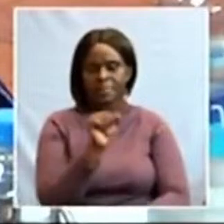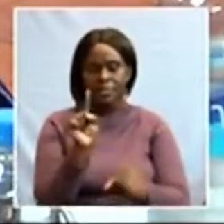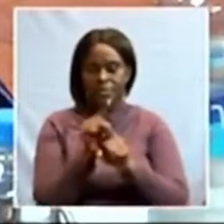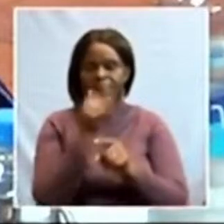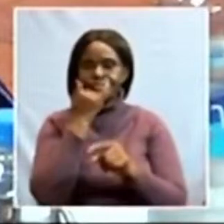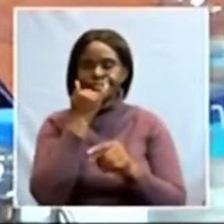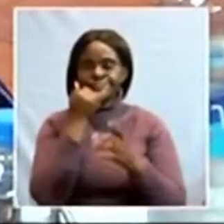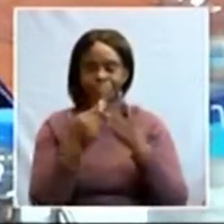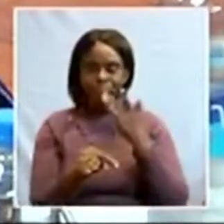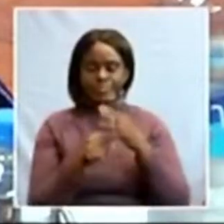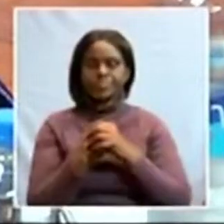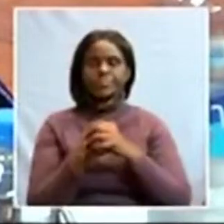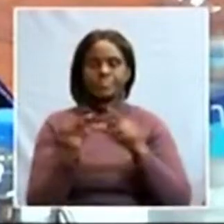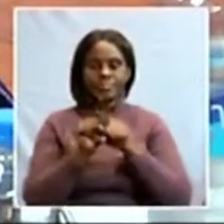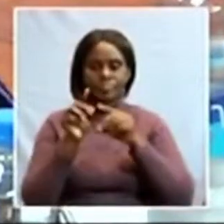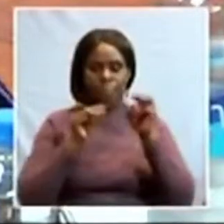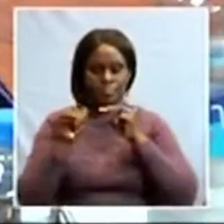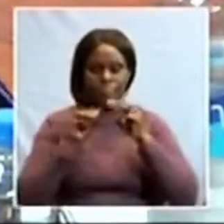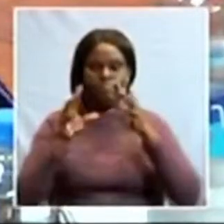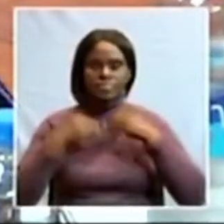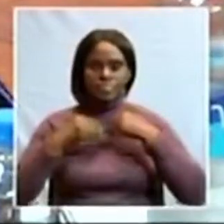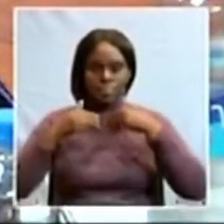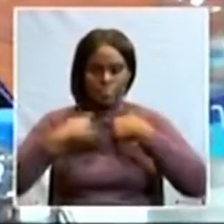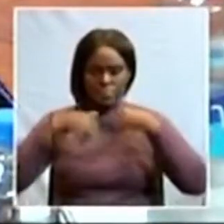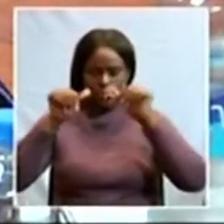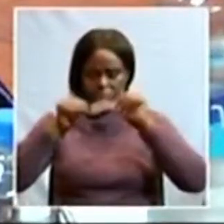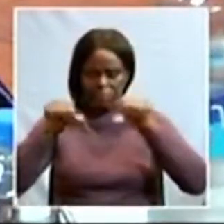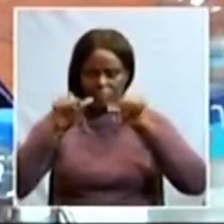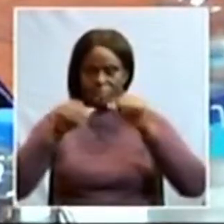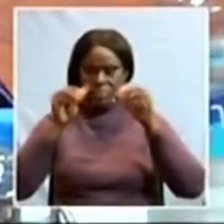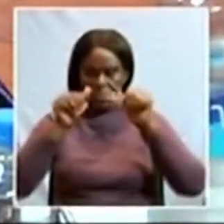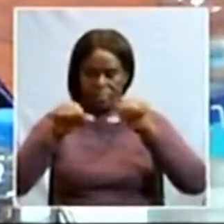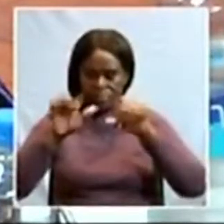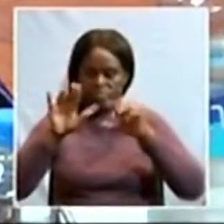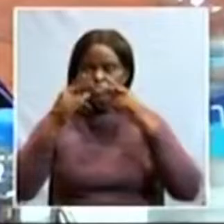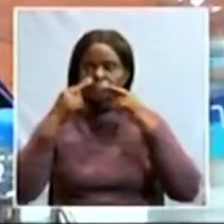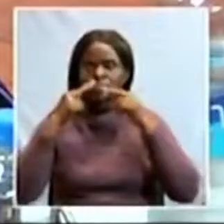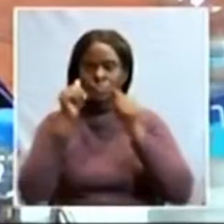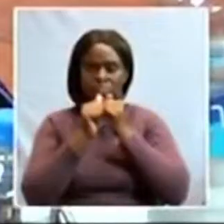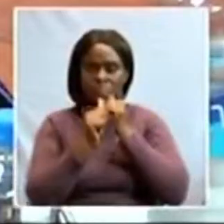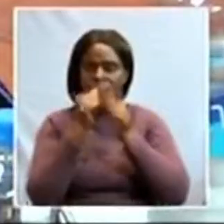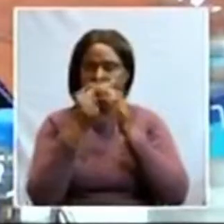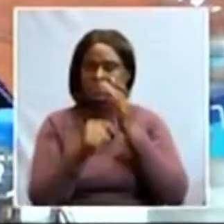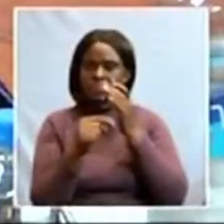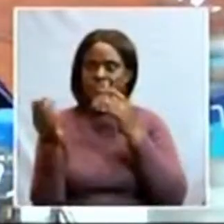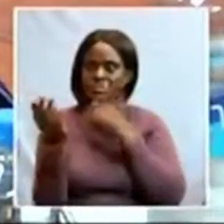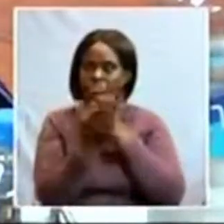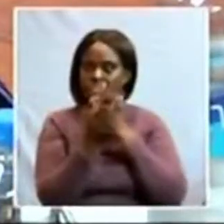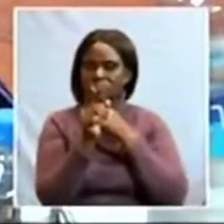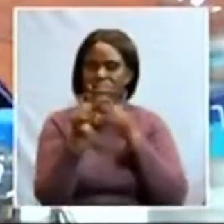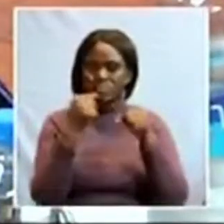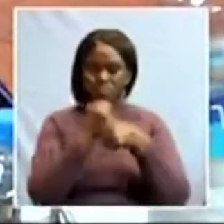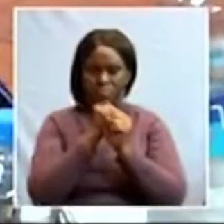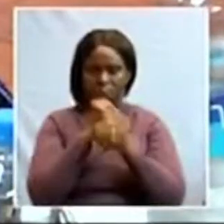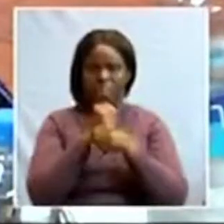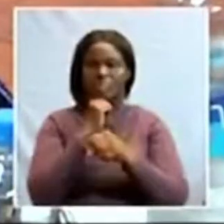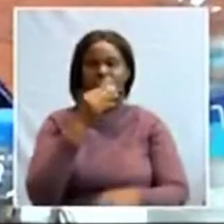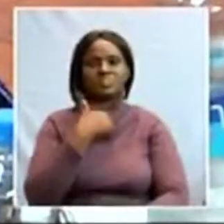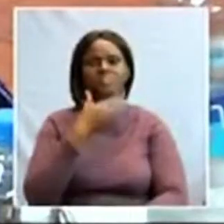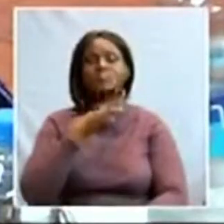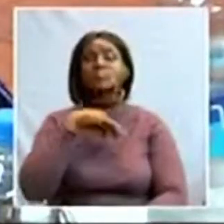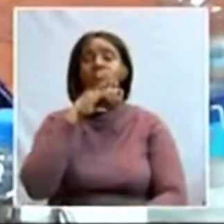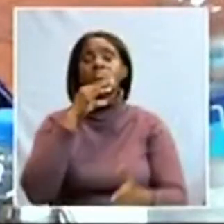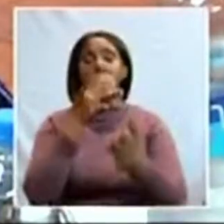of query, management acknowledges the auditor's finding by which was caused by inadequate